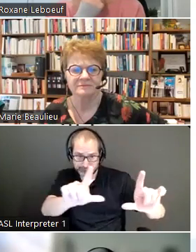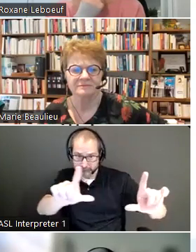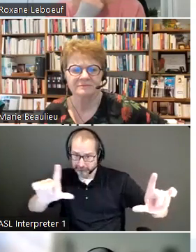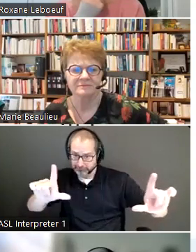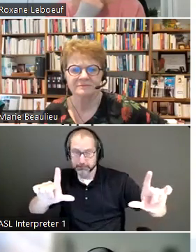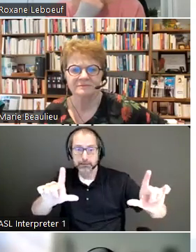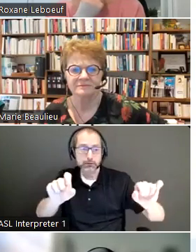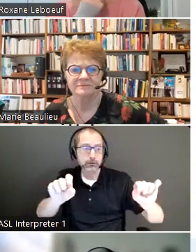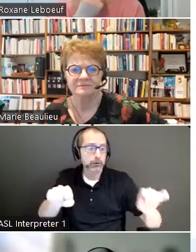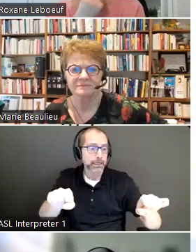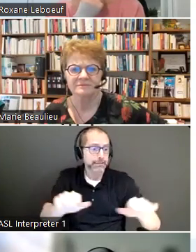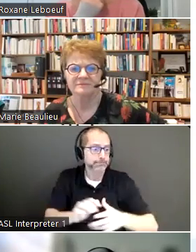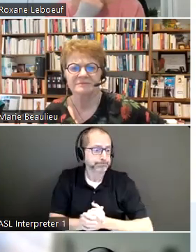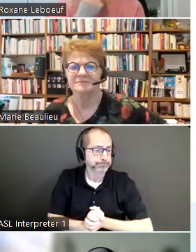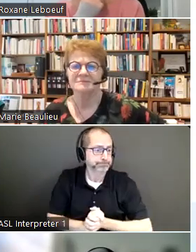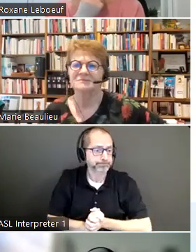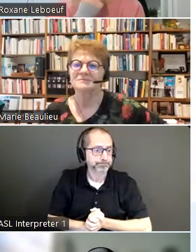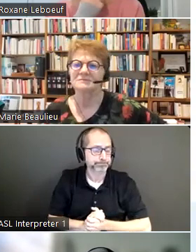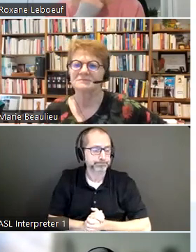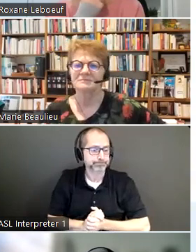your screen bigger.